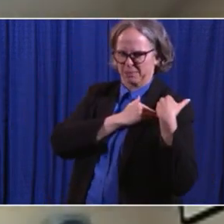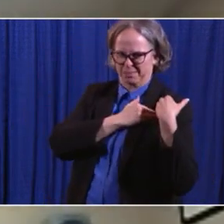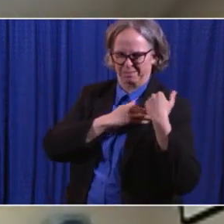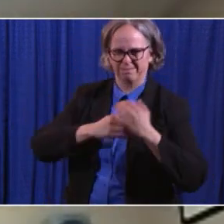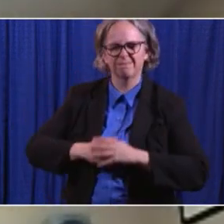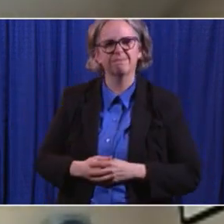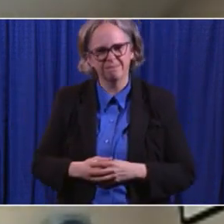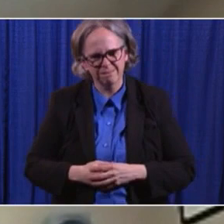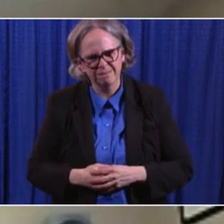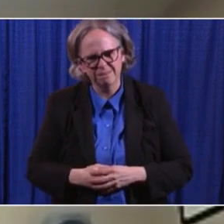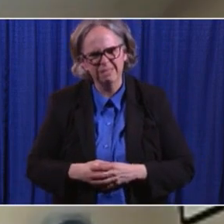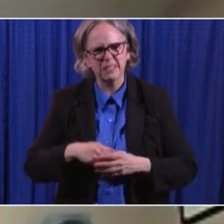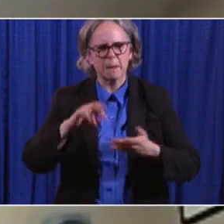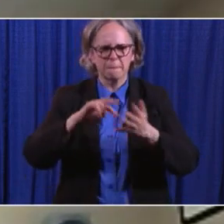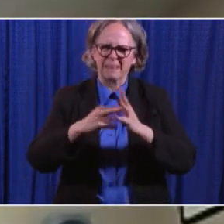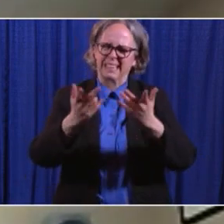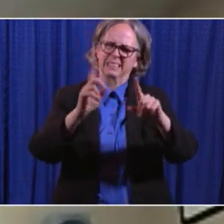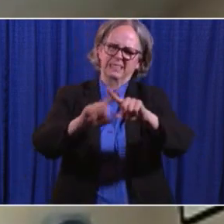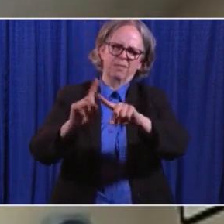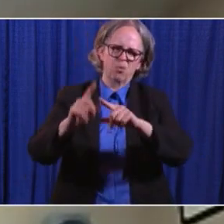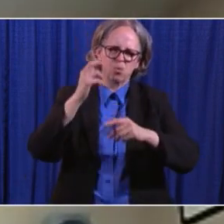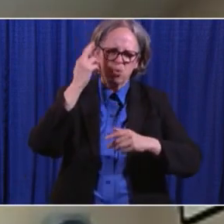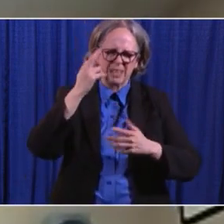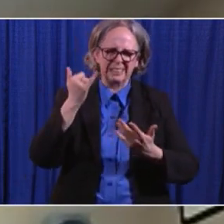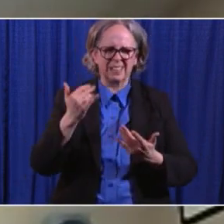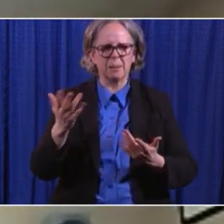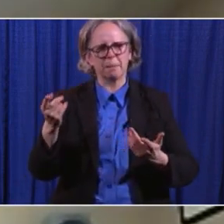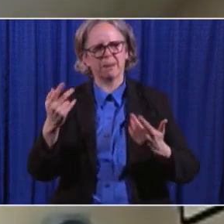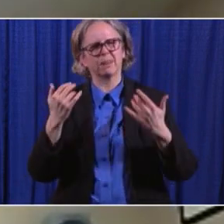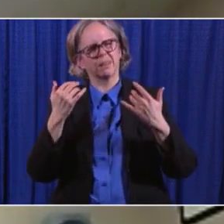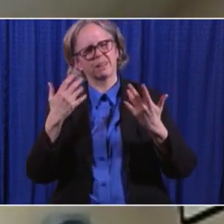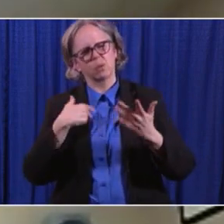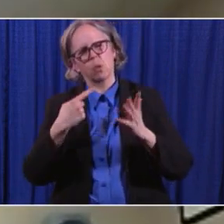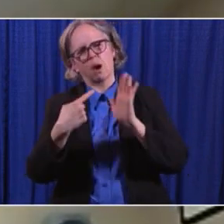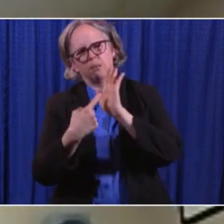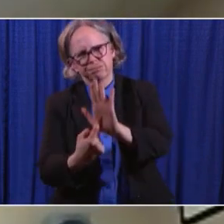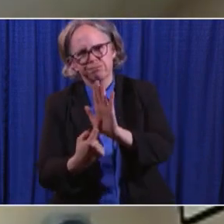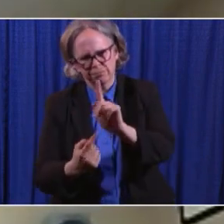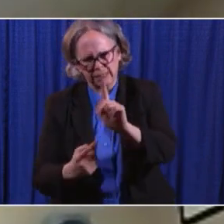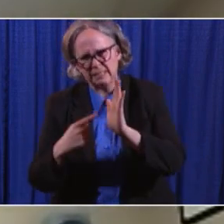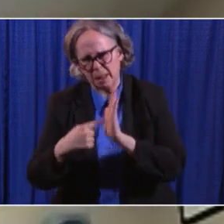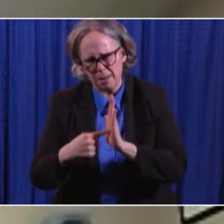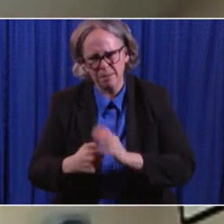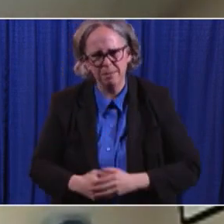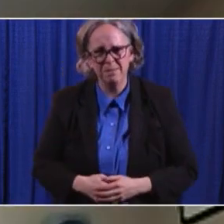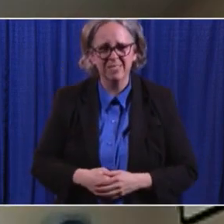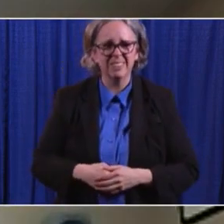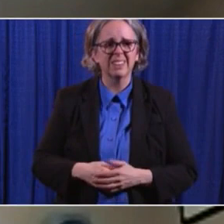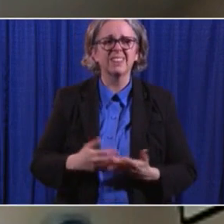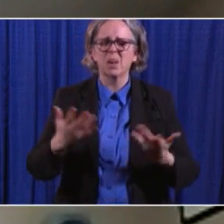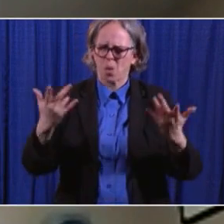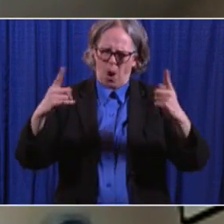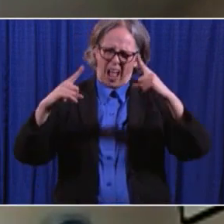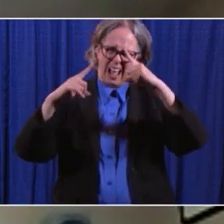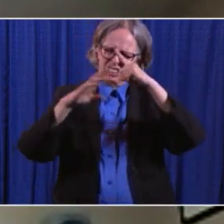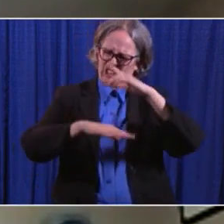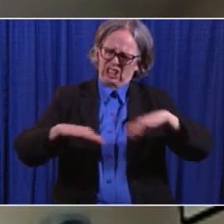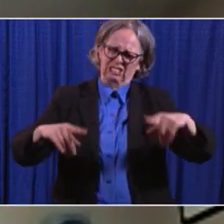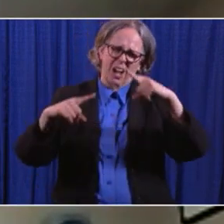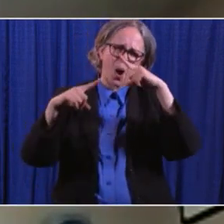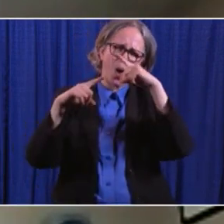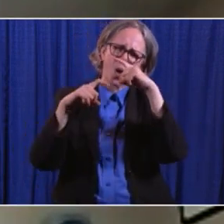that we're talking about today, have more and more complex needs, the trauma that they've experienced.